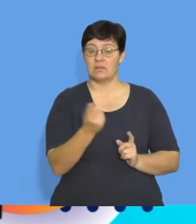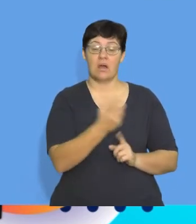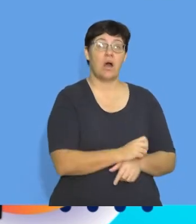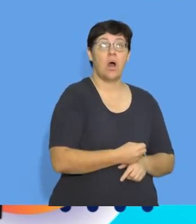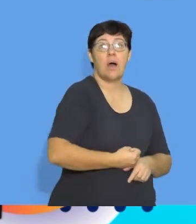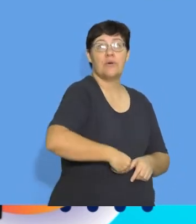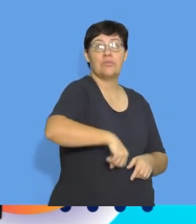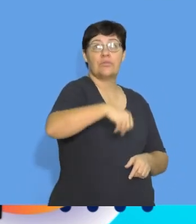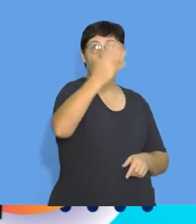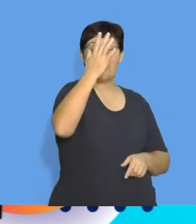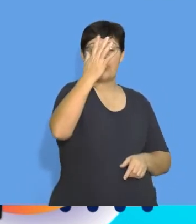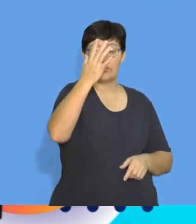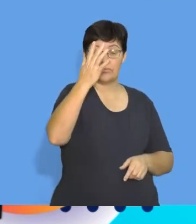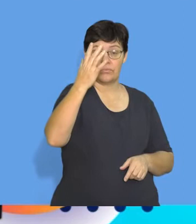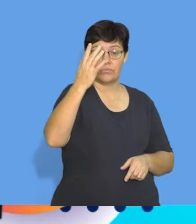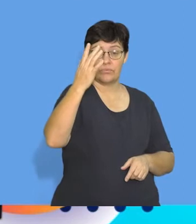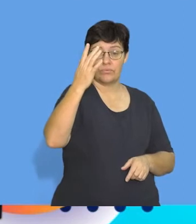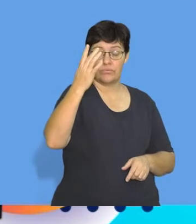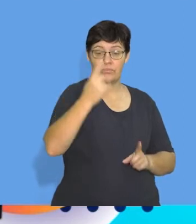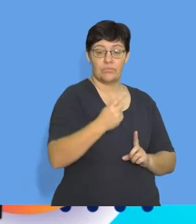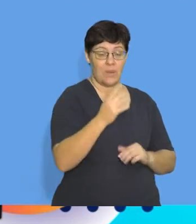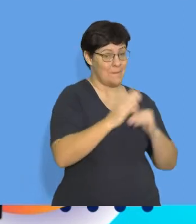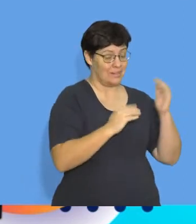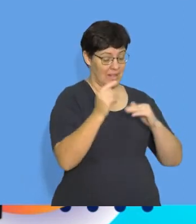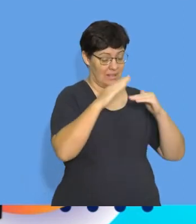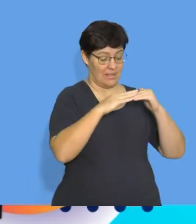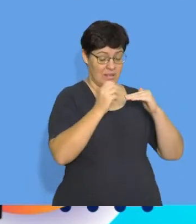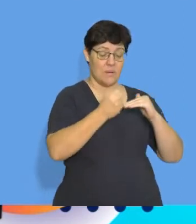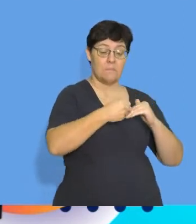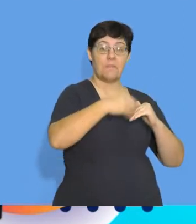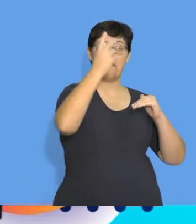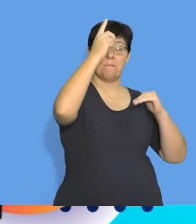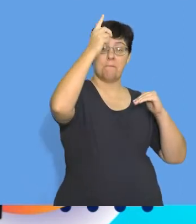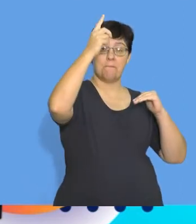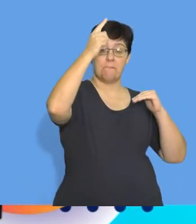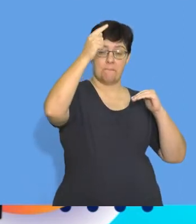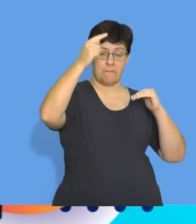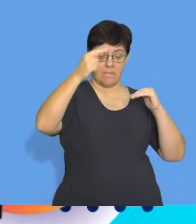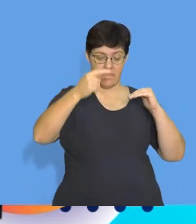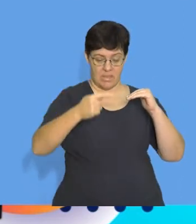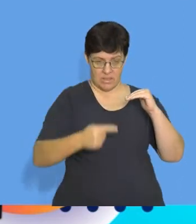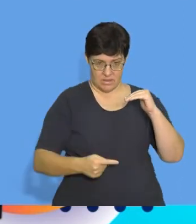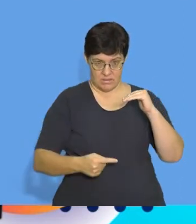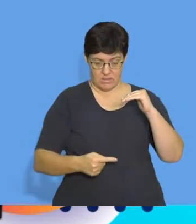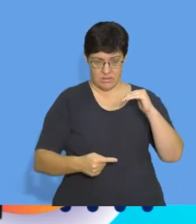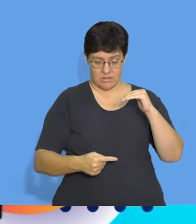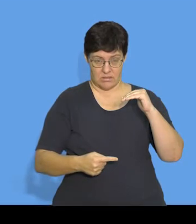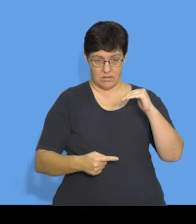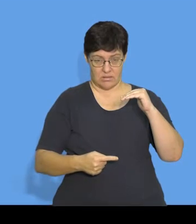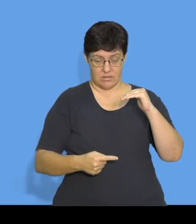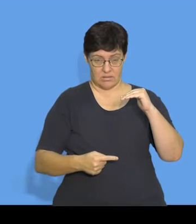is thrown from a building, goes up, and then hits the ground